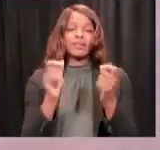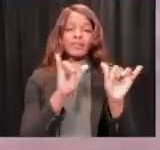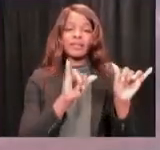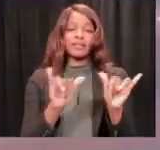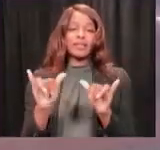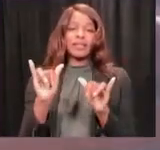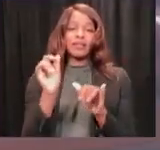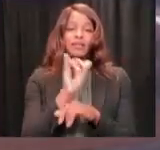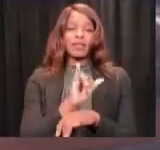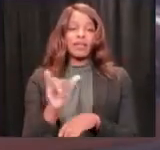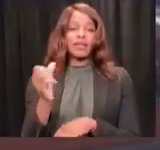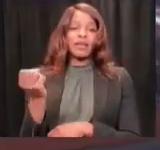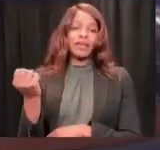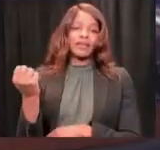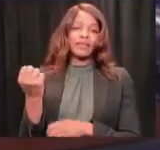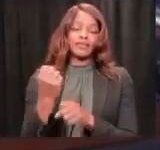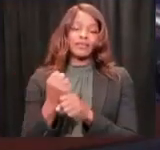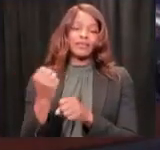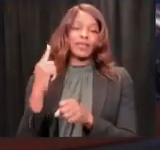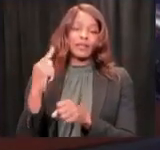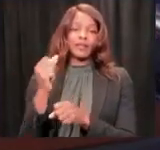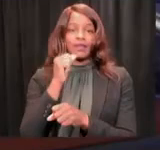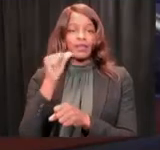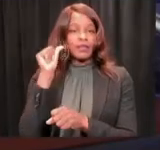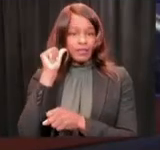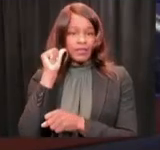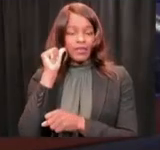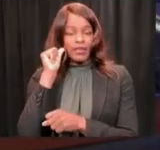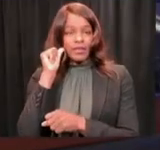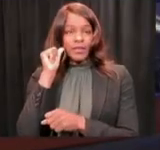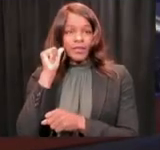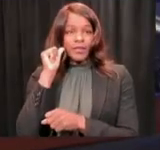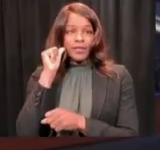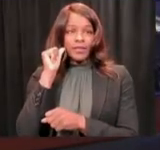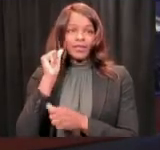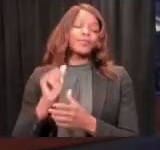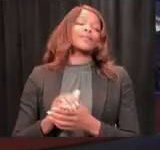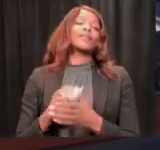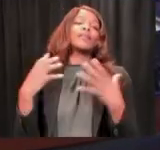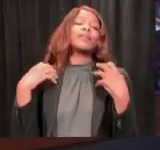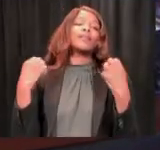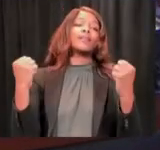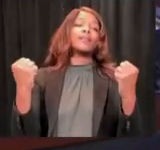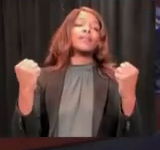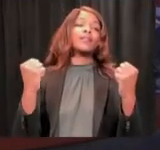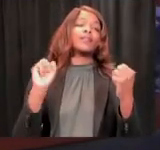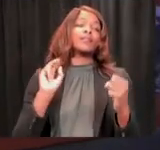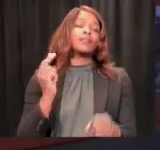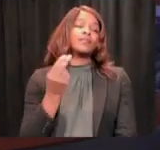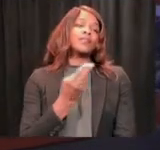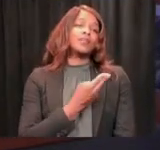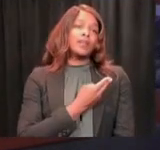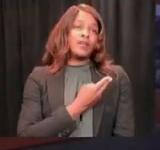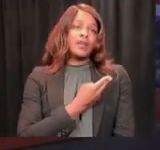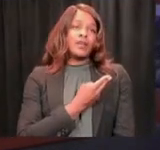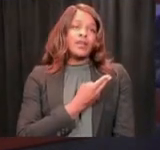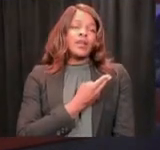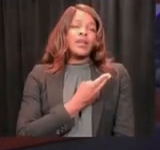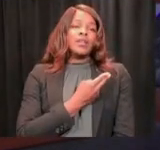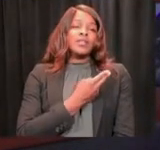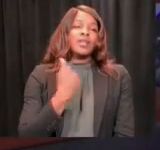not give in to the cycles of the past. But I pray, God, heal us so we can be